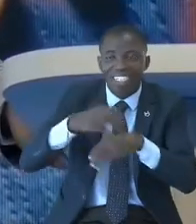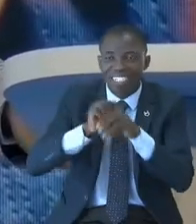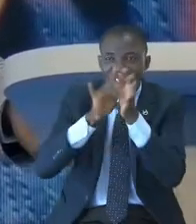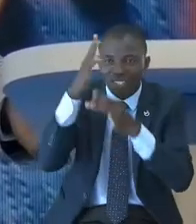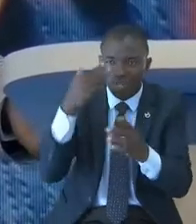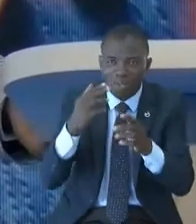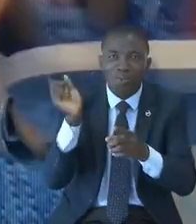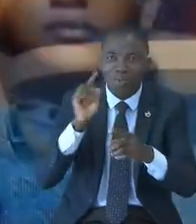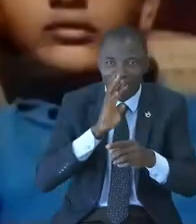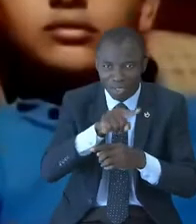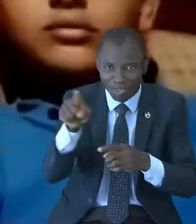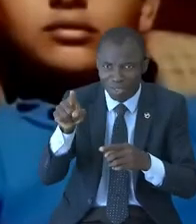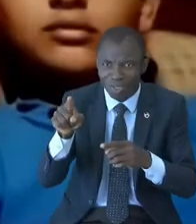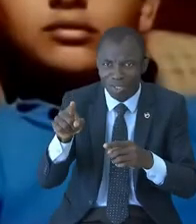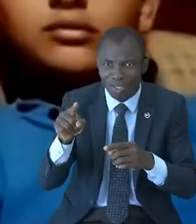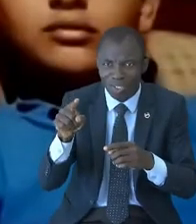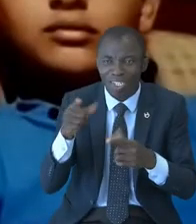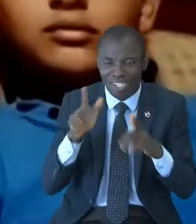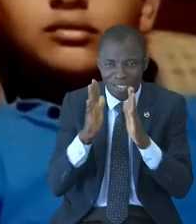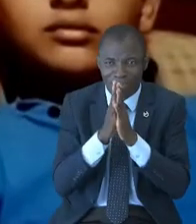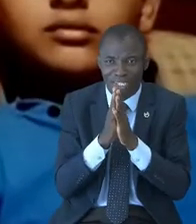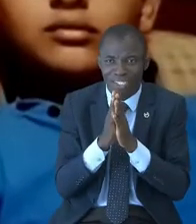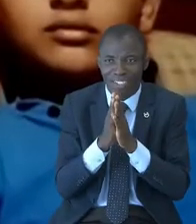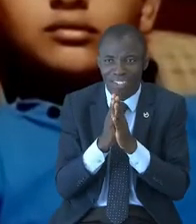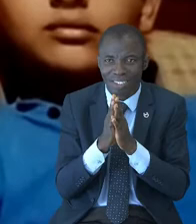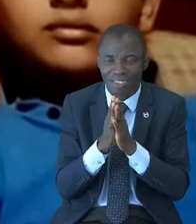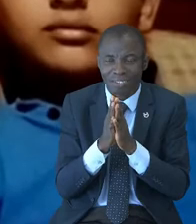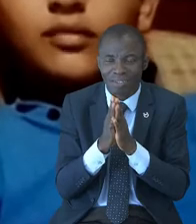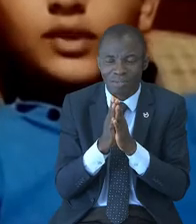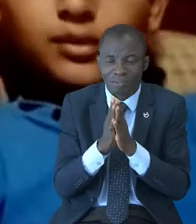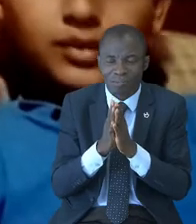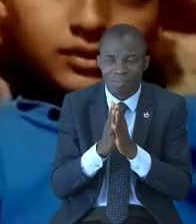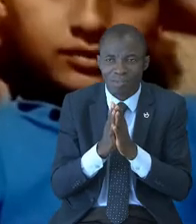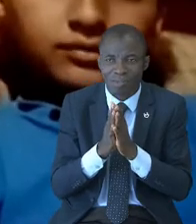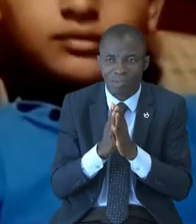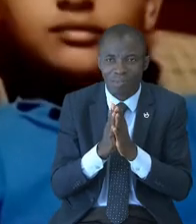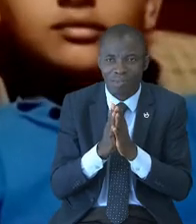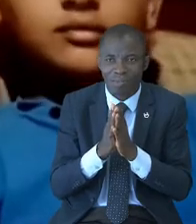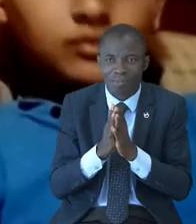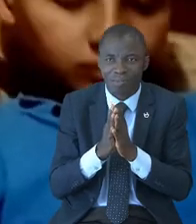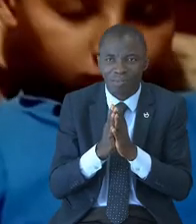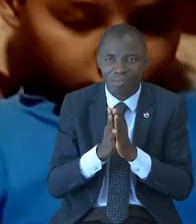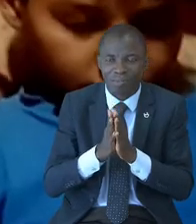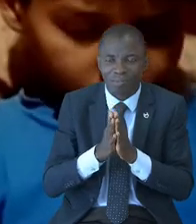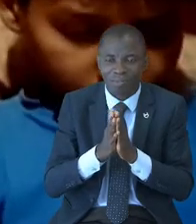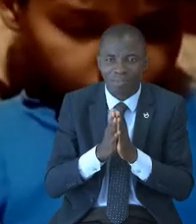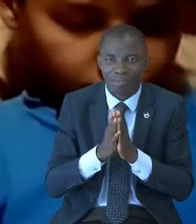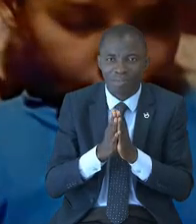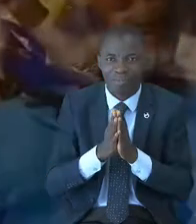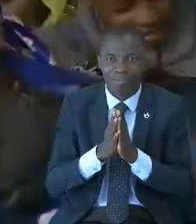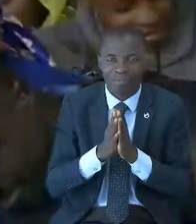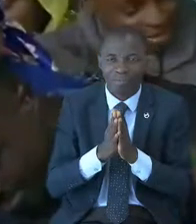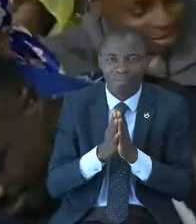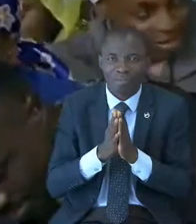are you? It's about and eyes closed. Heads bowed and eyes